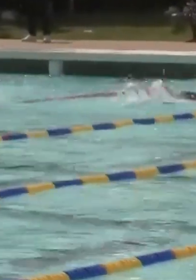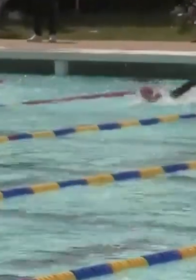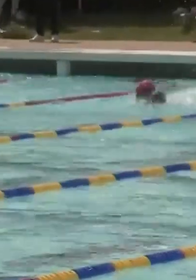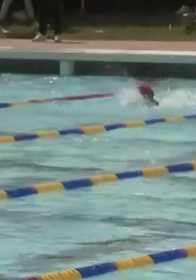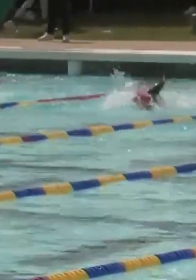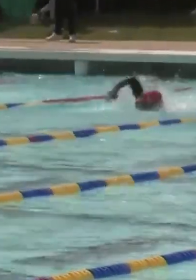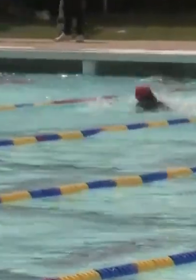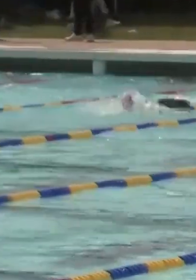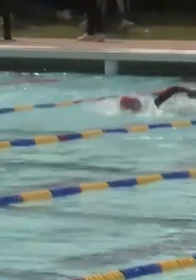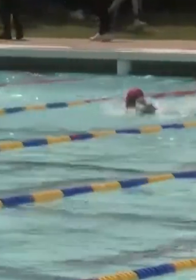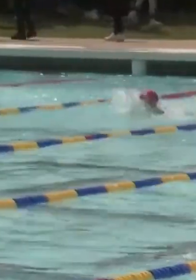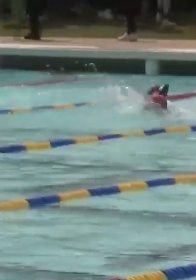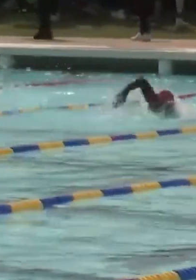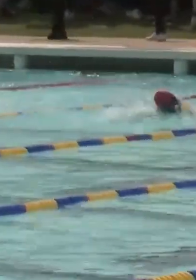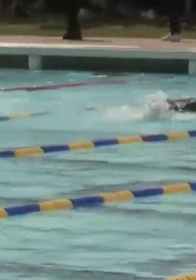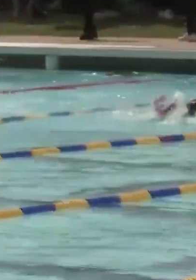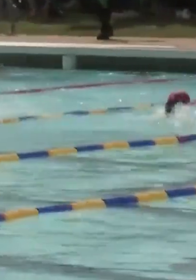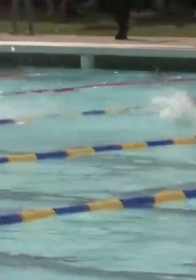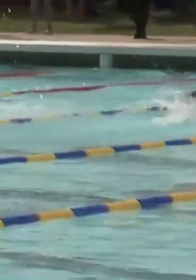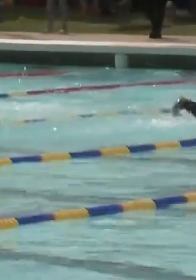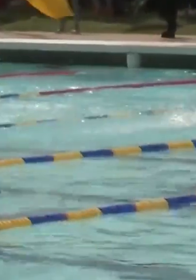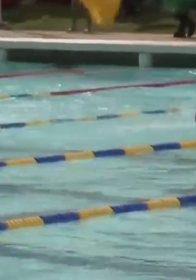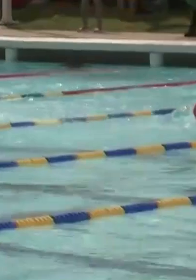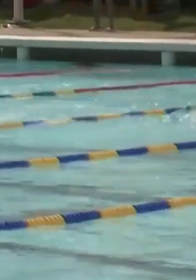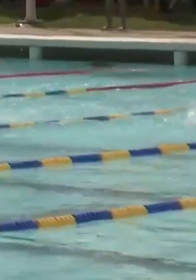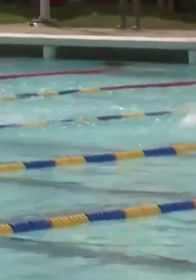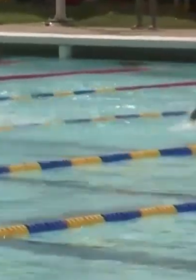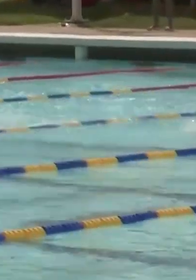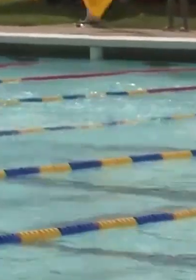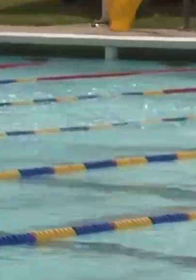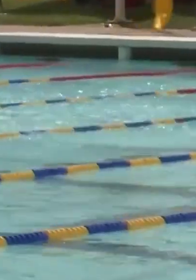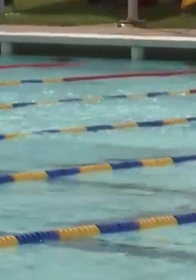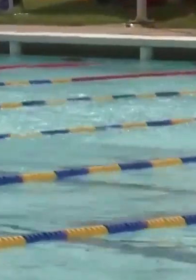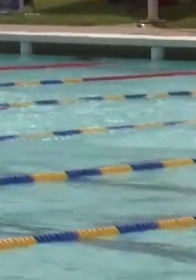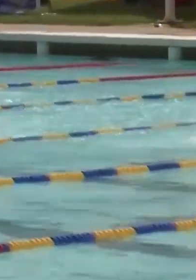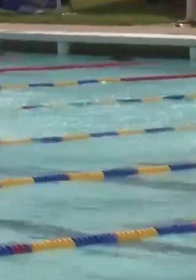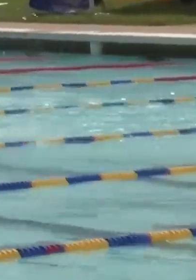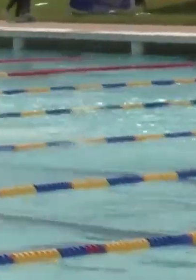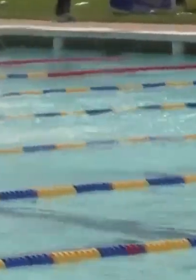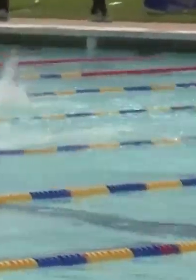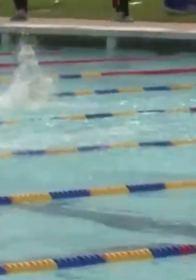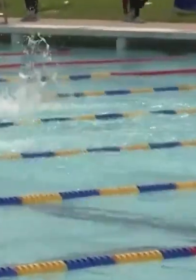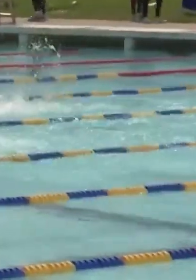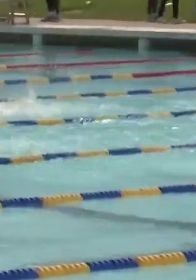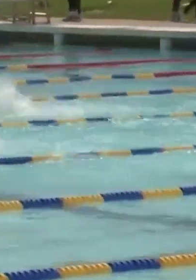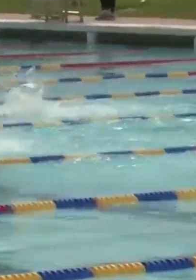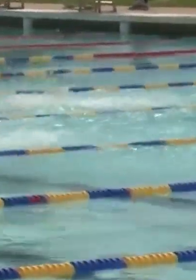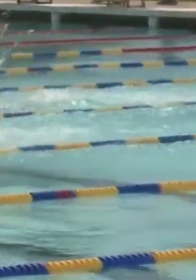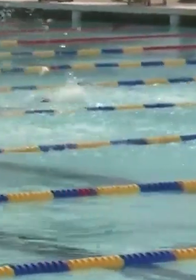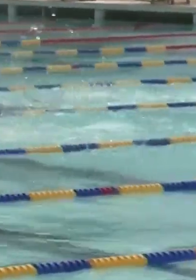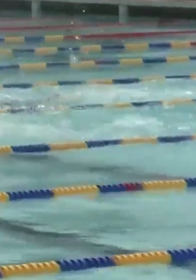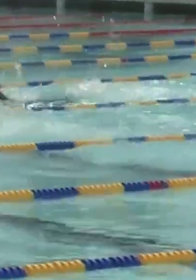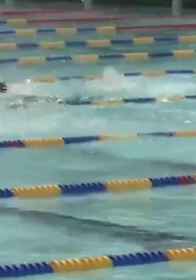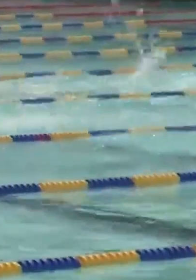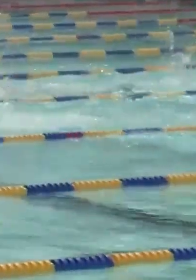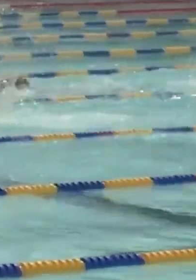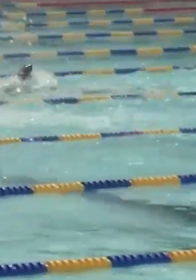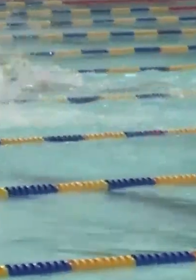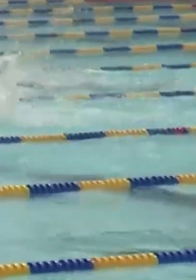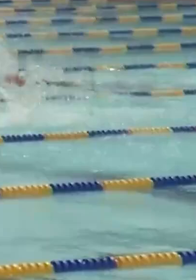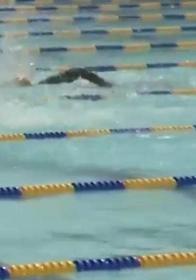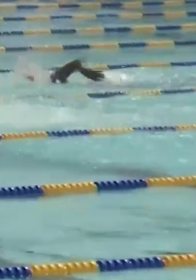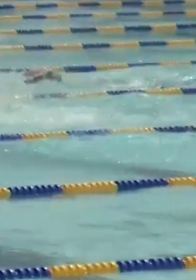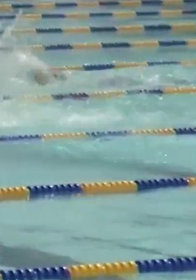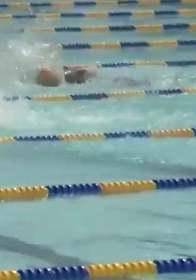Purple Python seized the advantage. He's being challenged by Cody Holder of the Green Dragons, but in the end, Dean Warner prevails